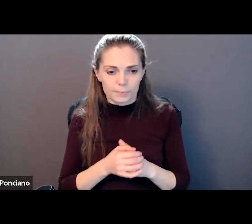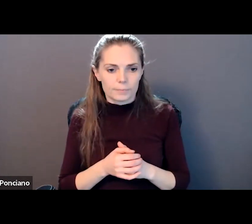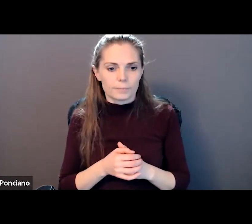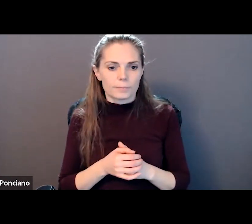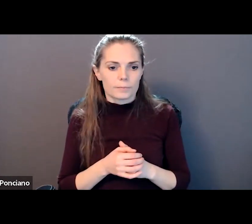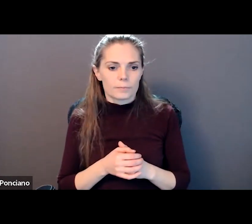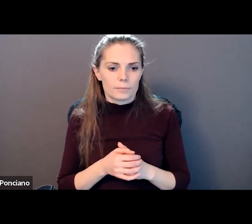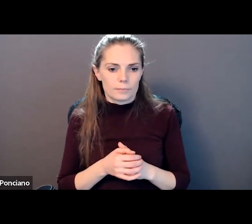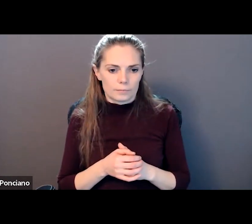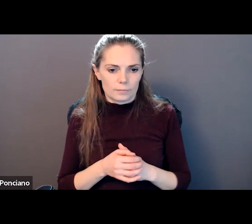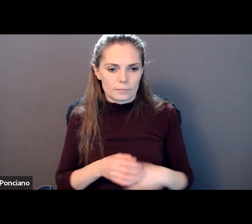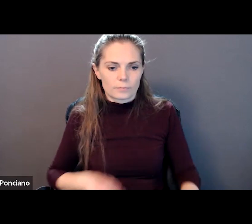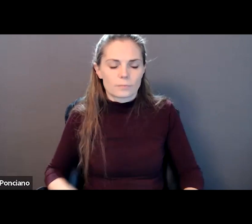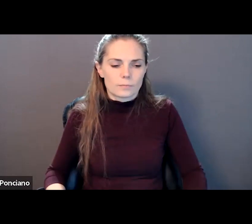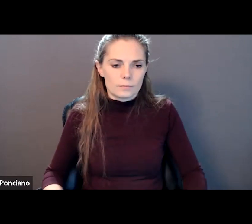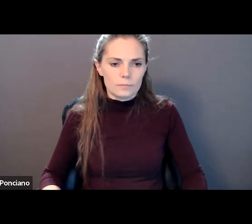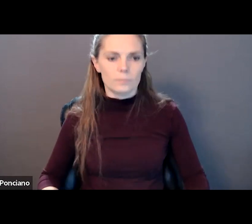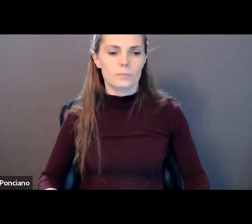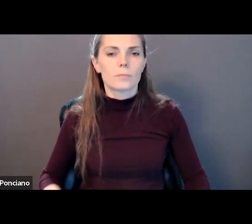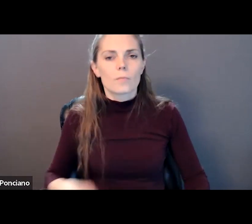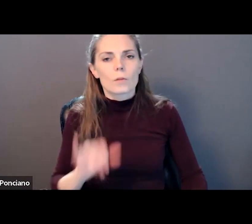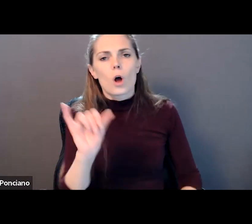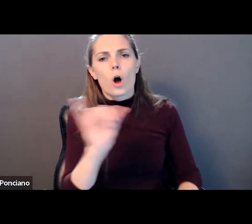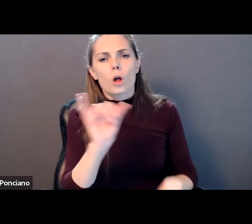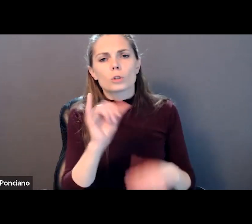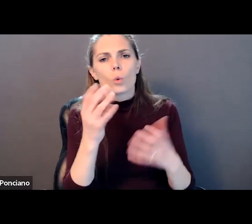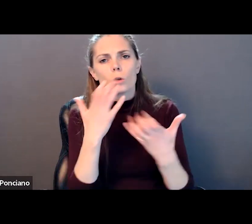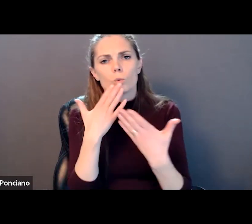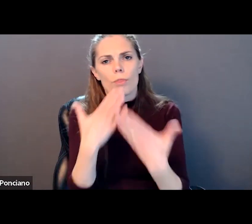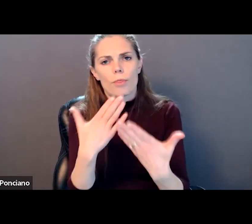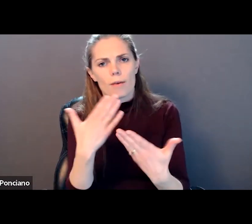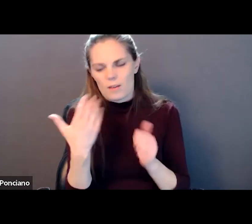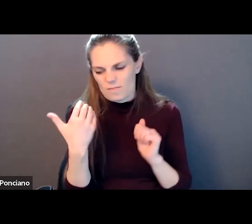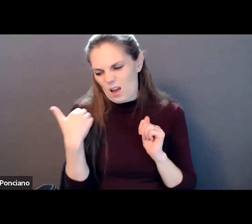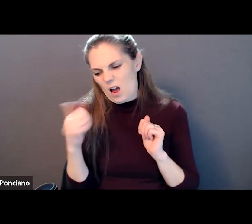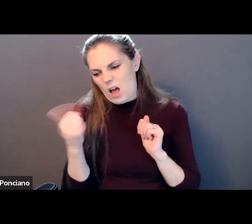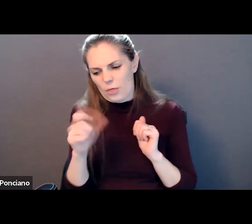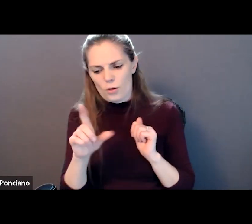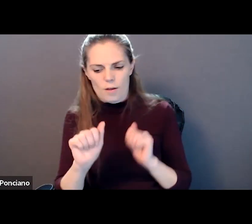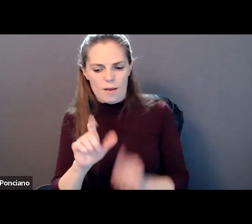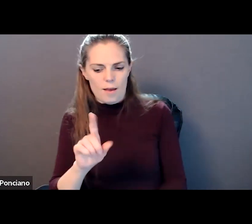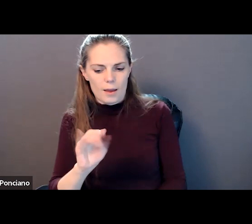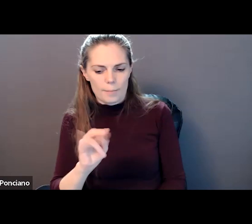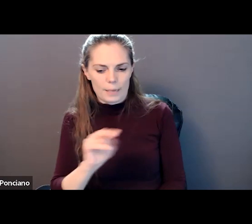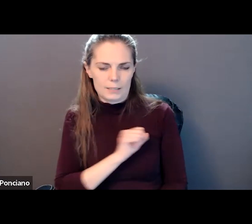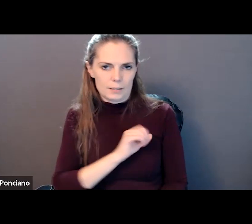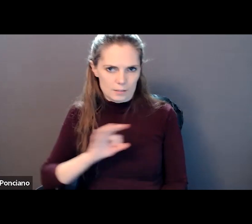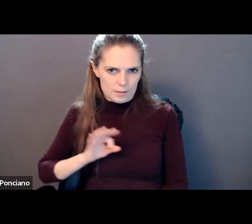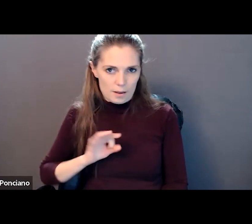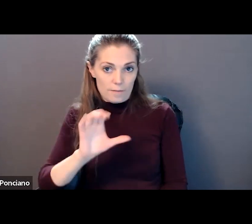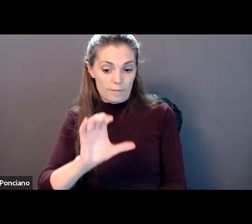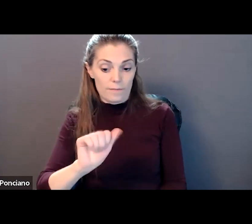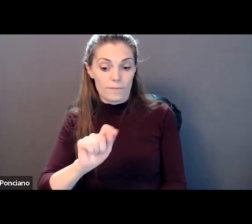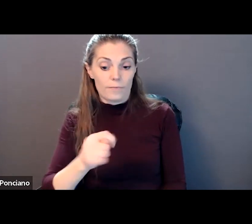want to thank one of our earlier admin staff, Kathy P. Kathy was with us for the first 4 years, and